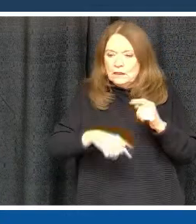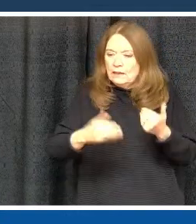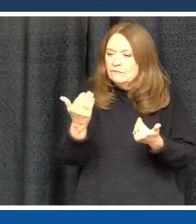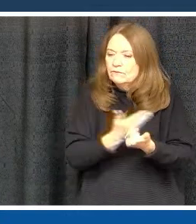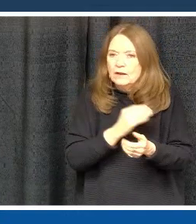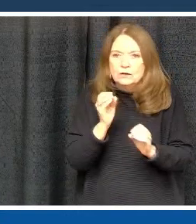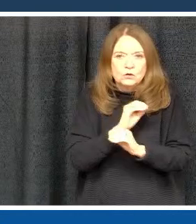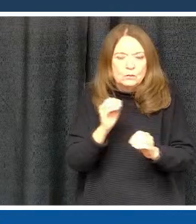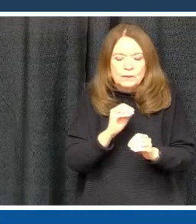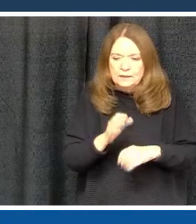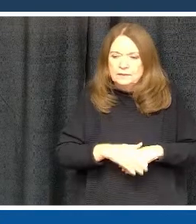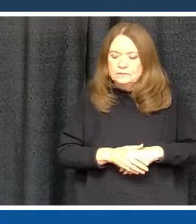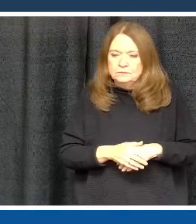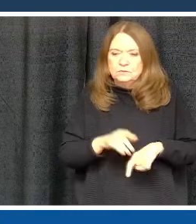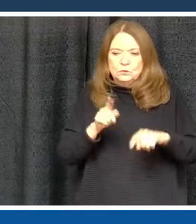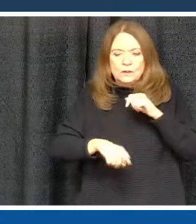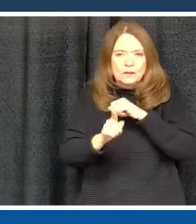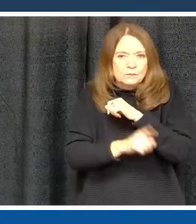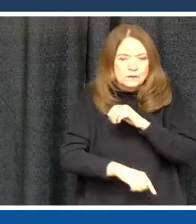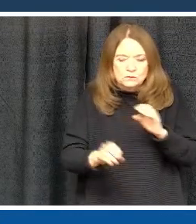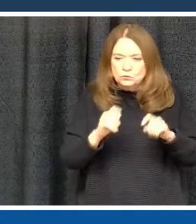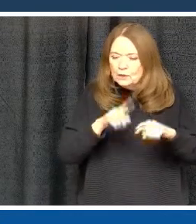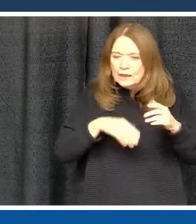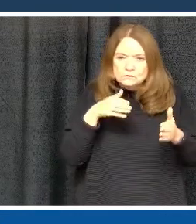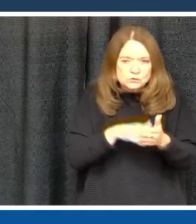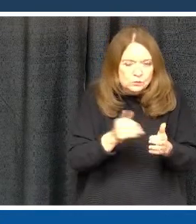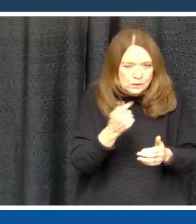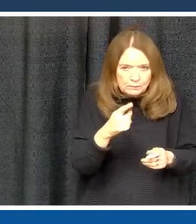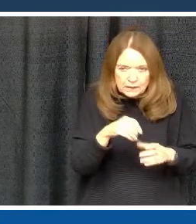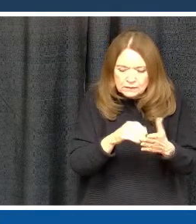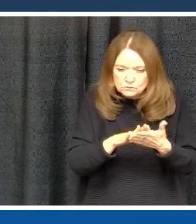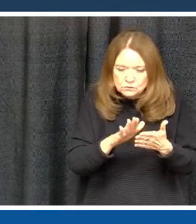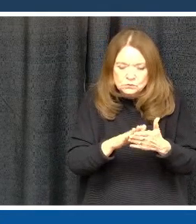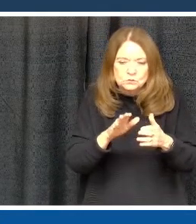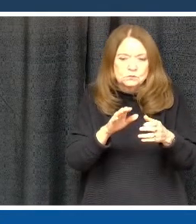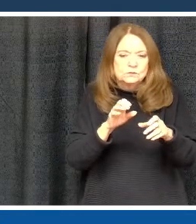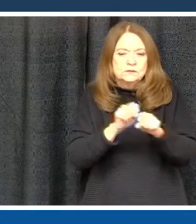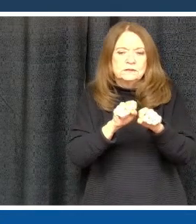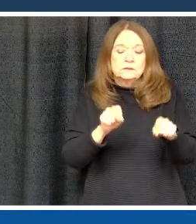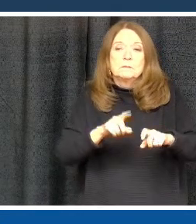can't review nobody, y'all can't sue nobody. But there is some